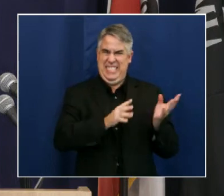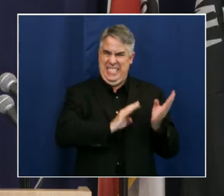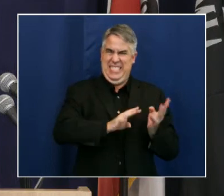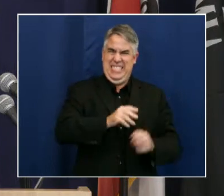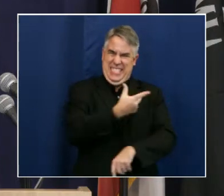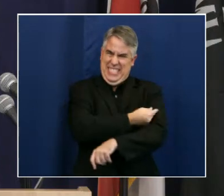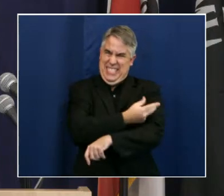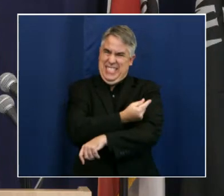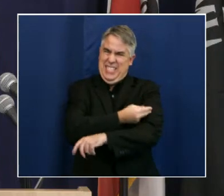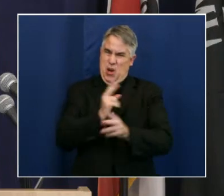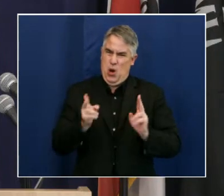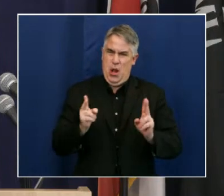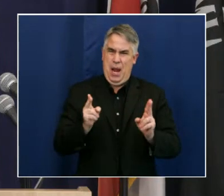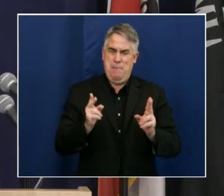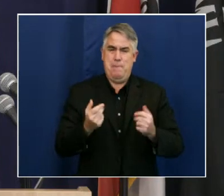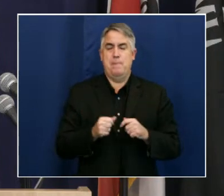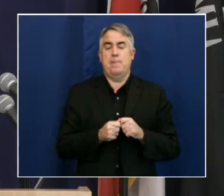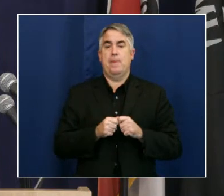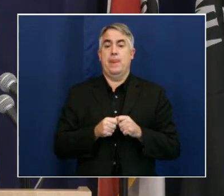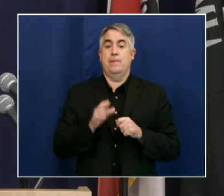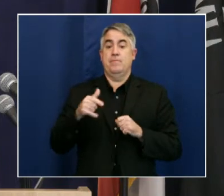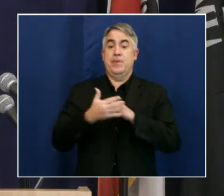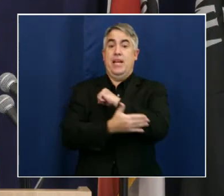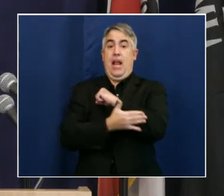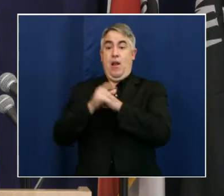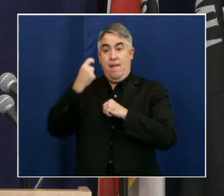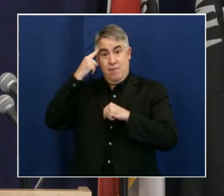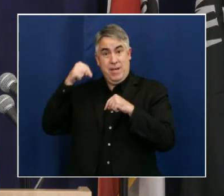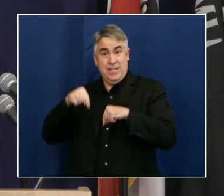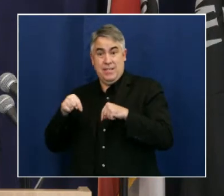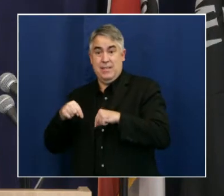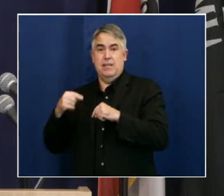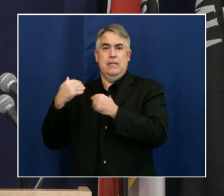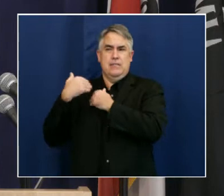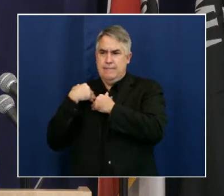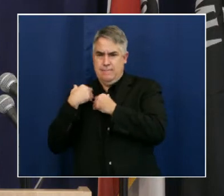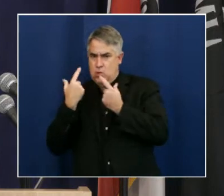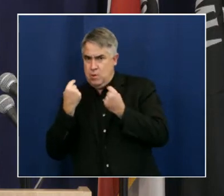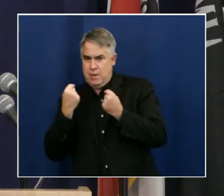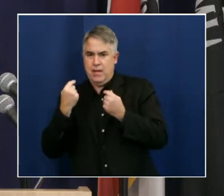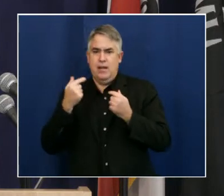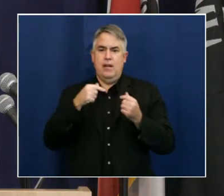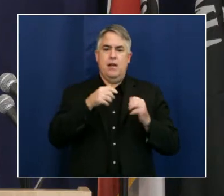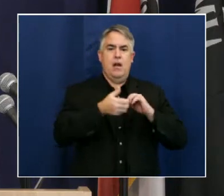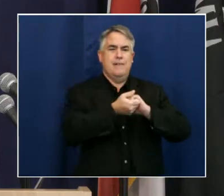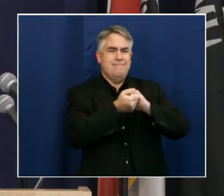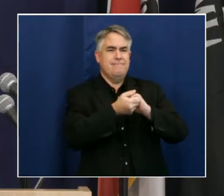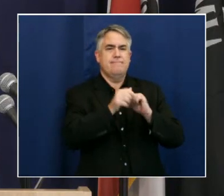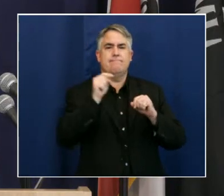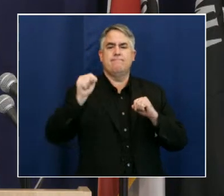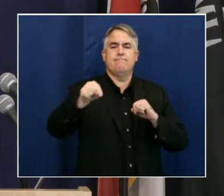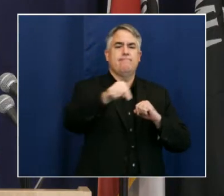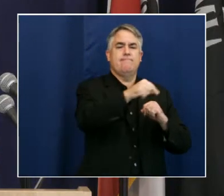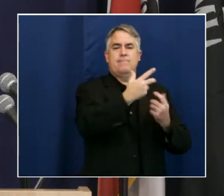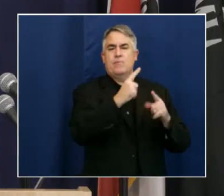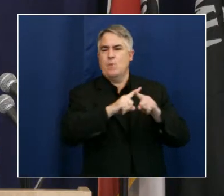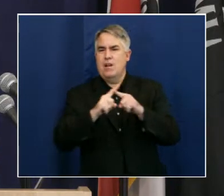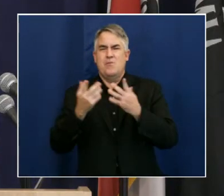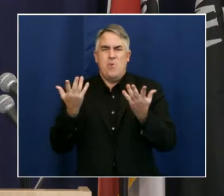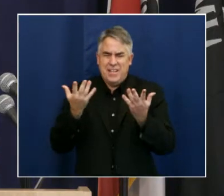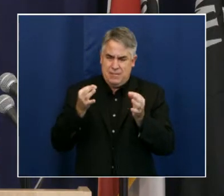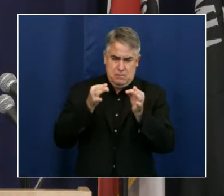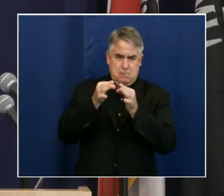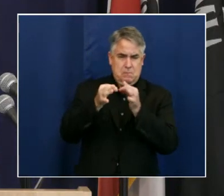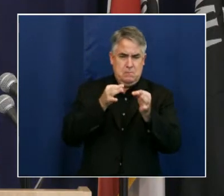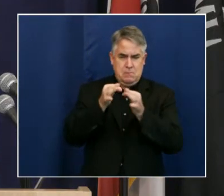what we as a county government will do, what our partners out there will do, along with what we can do collaboratively